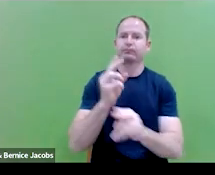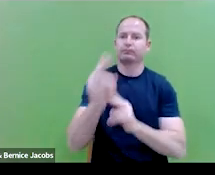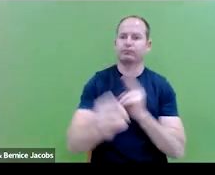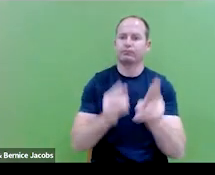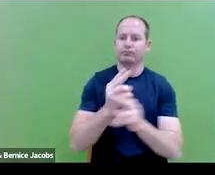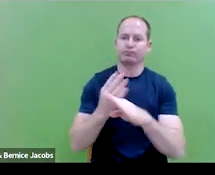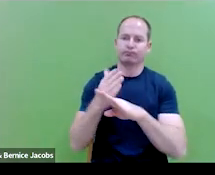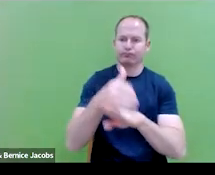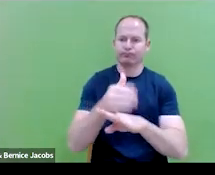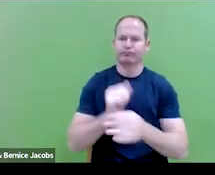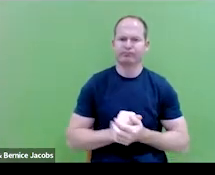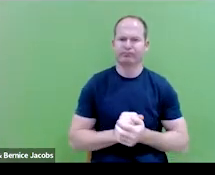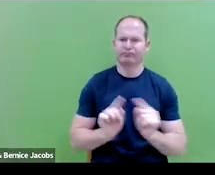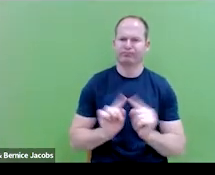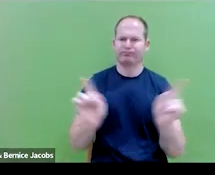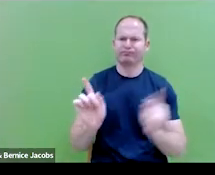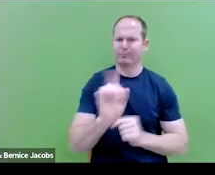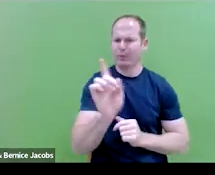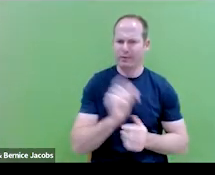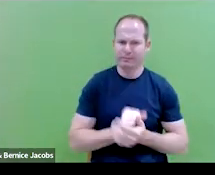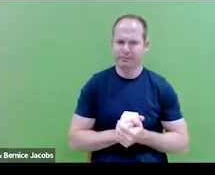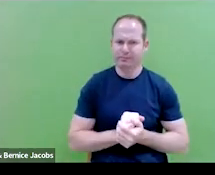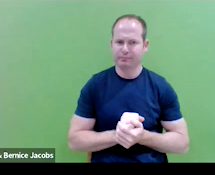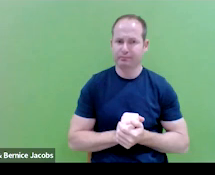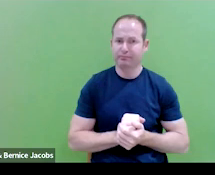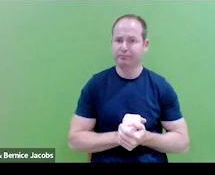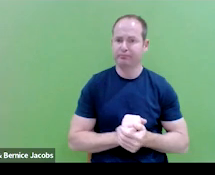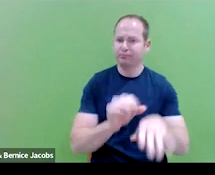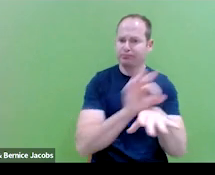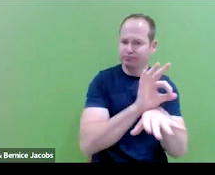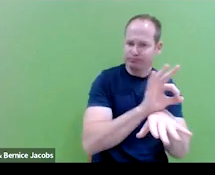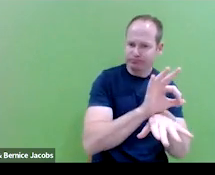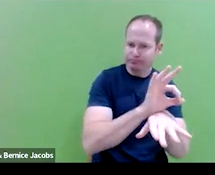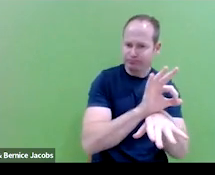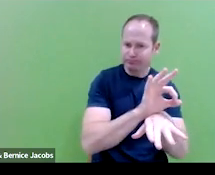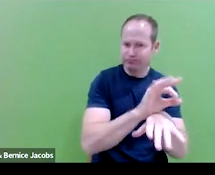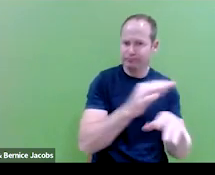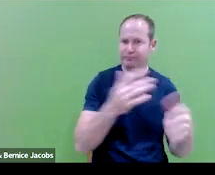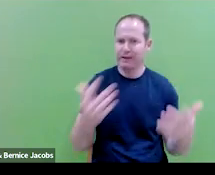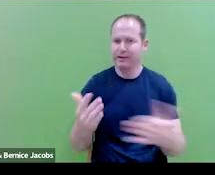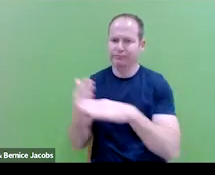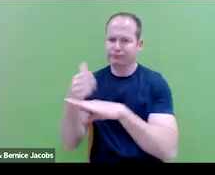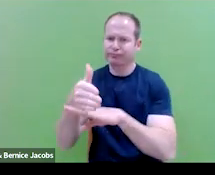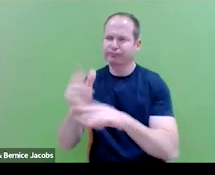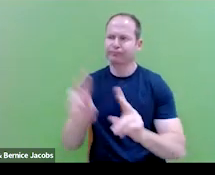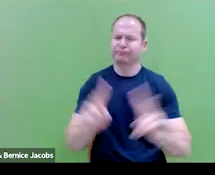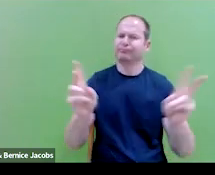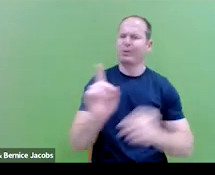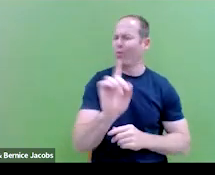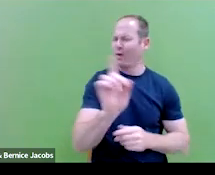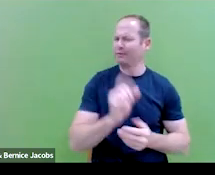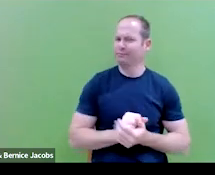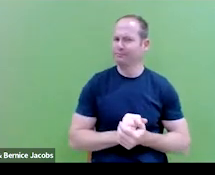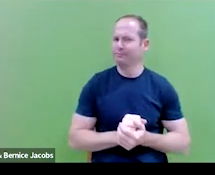the difference between universal design and universal access. I often get asked that quite a bit. Universal design is